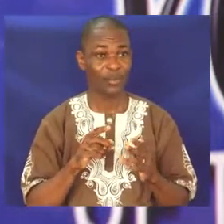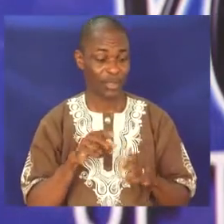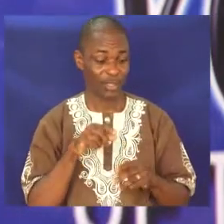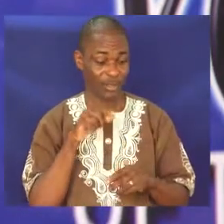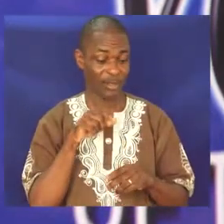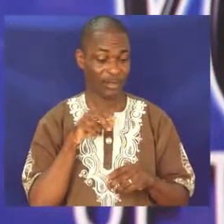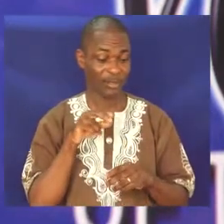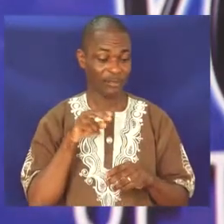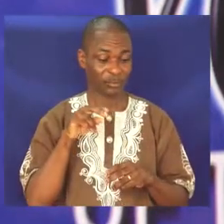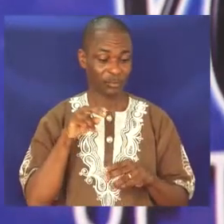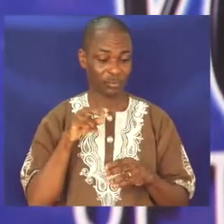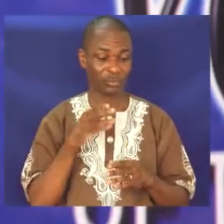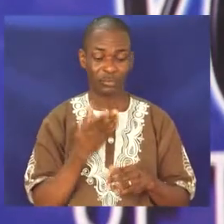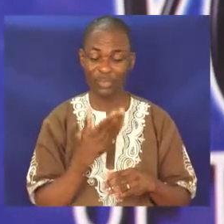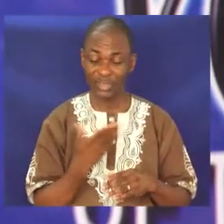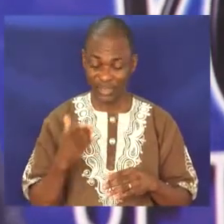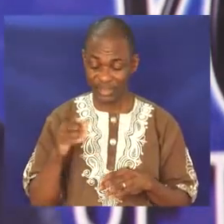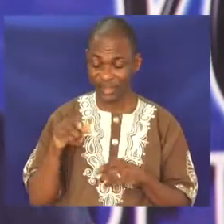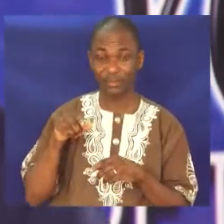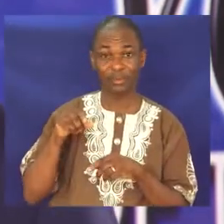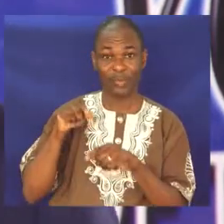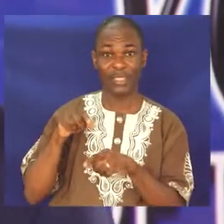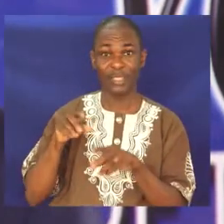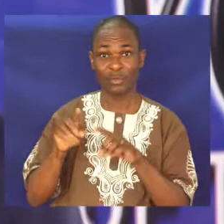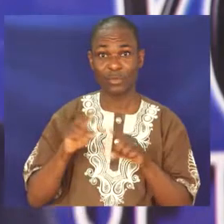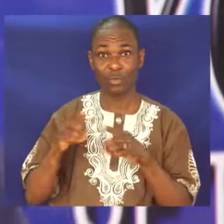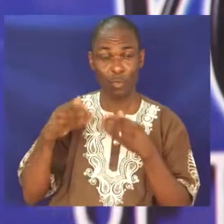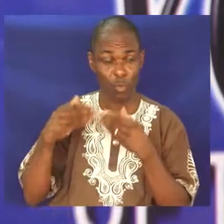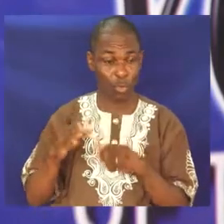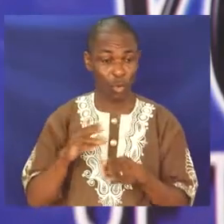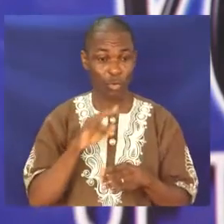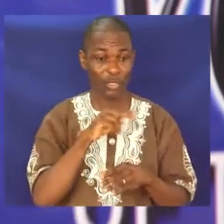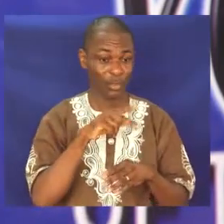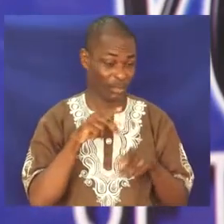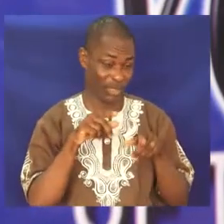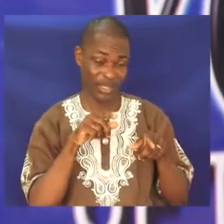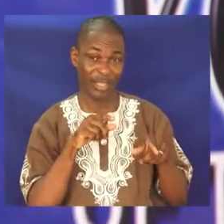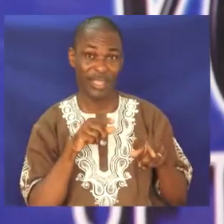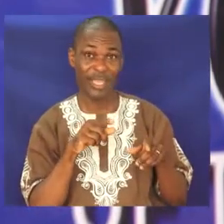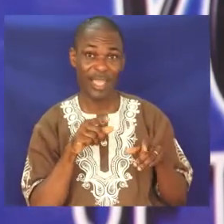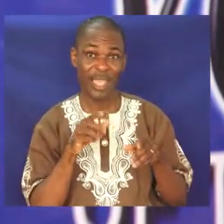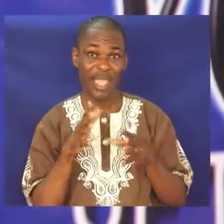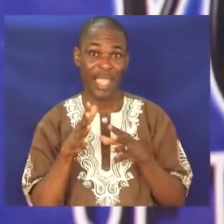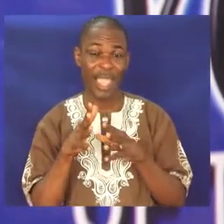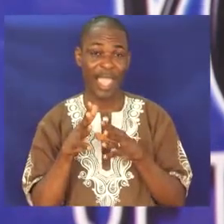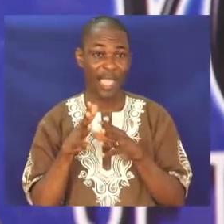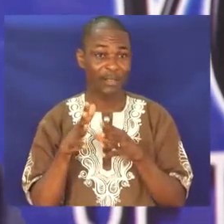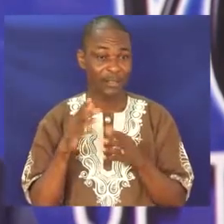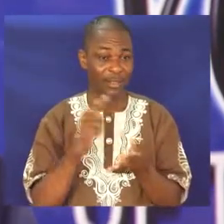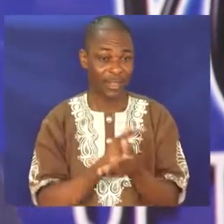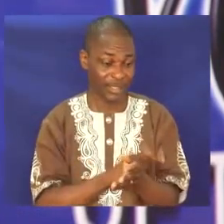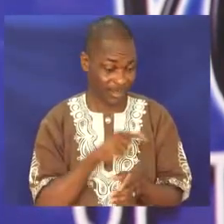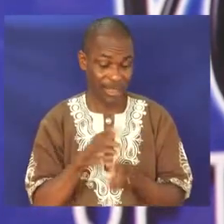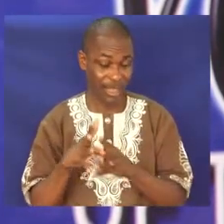Yaria, a bock or Cossetti. Emani Tiru, M. Funtacrano. Sanka bo,